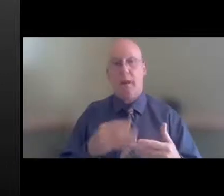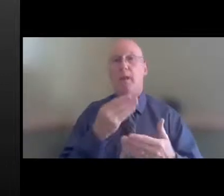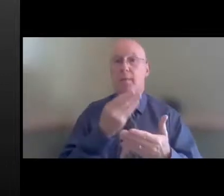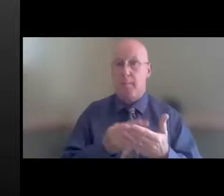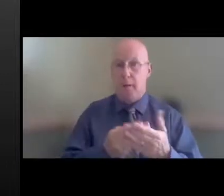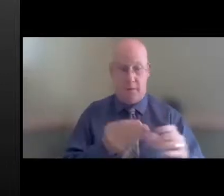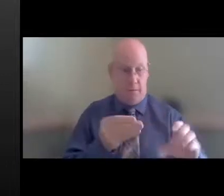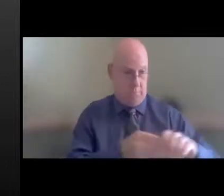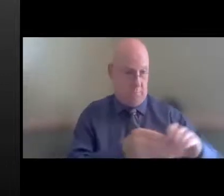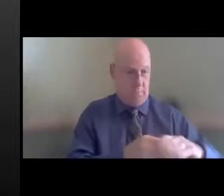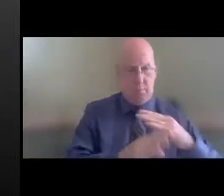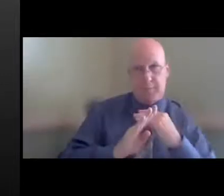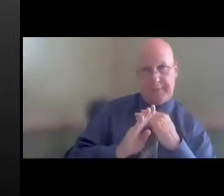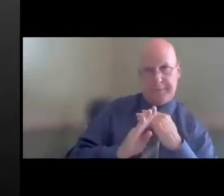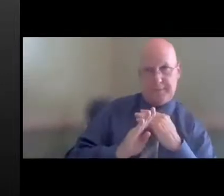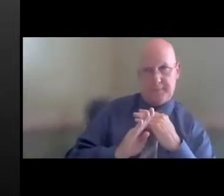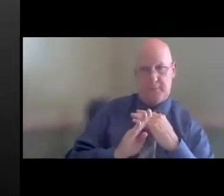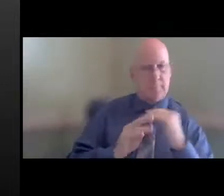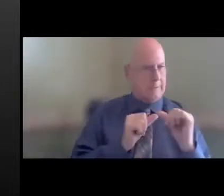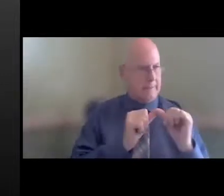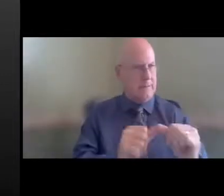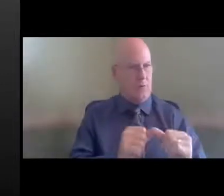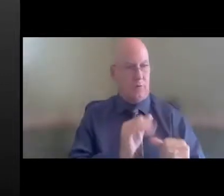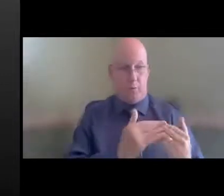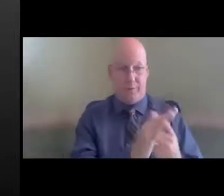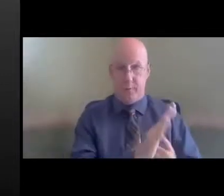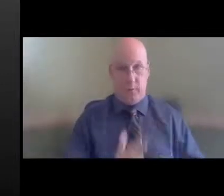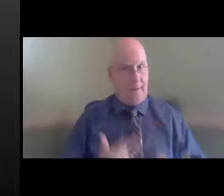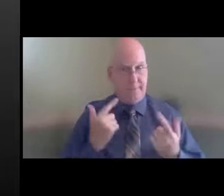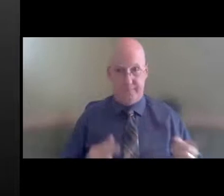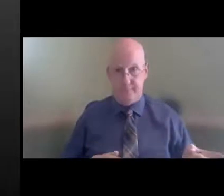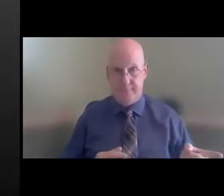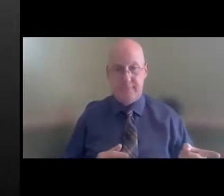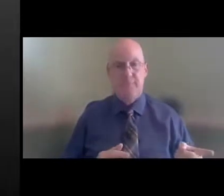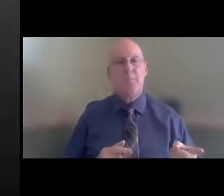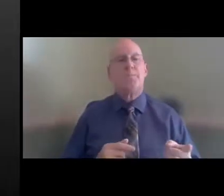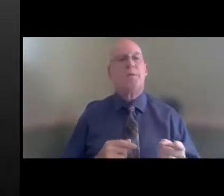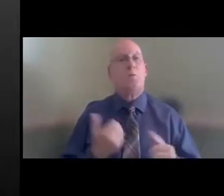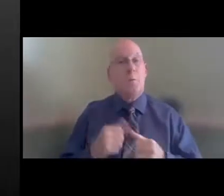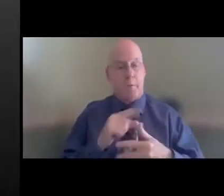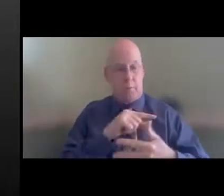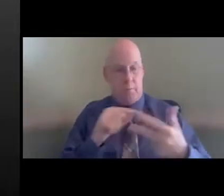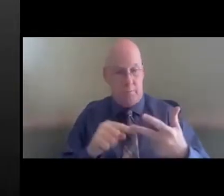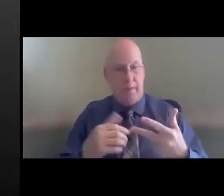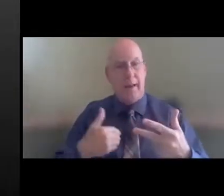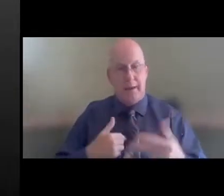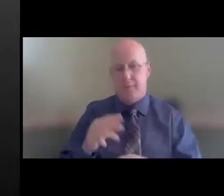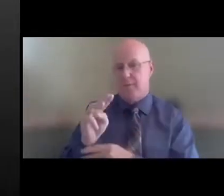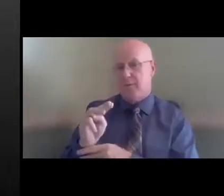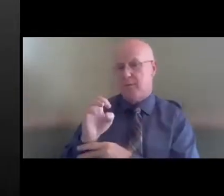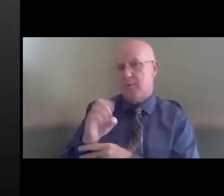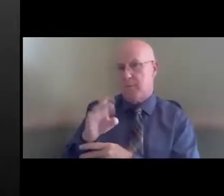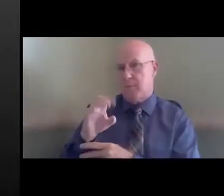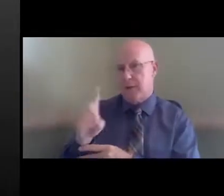protected, continues for the lifetime of the beneficiary. But recall, all three of these trusts have a Medicaid